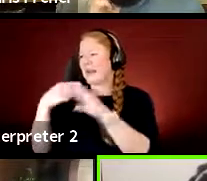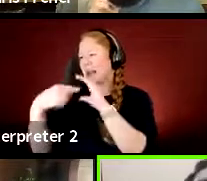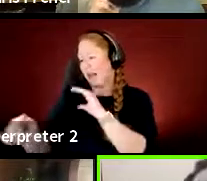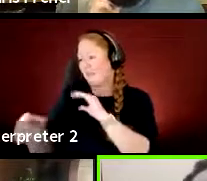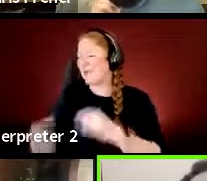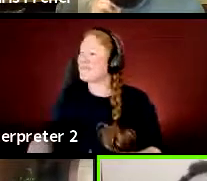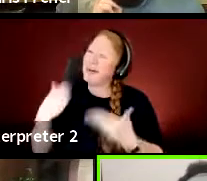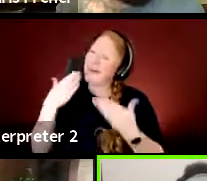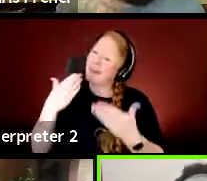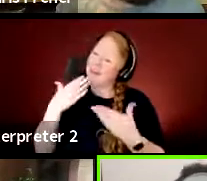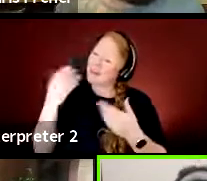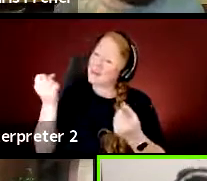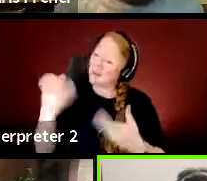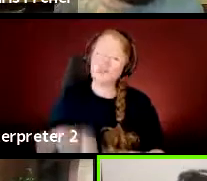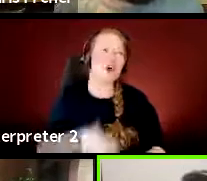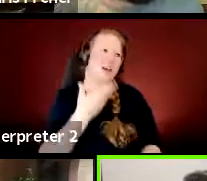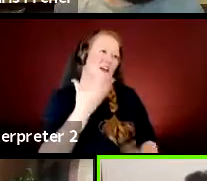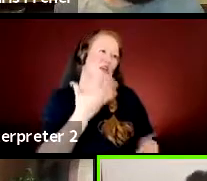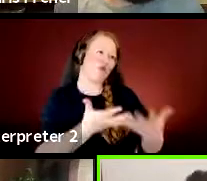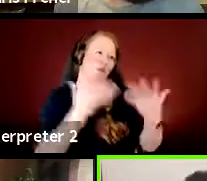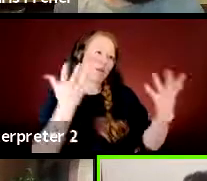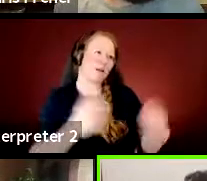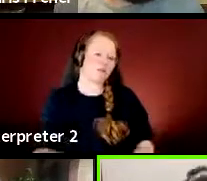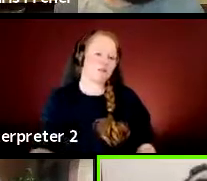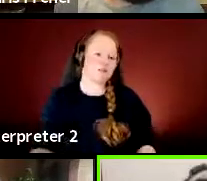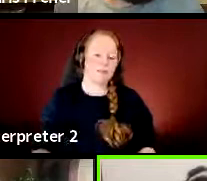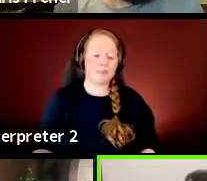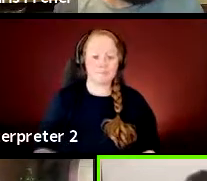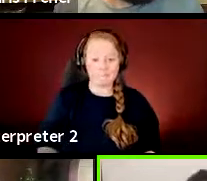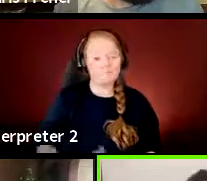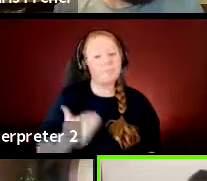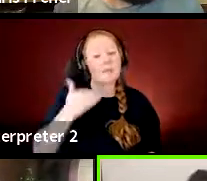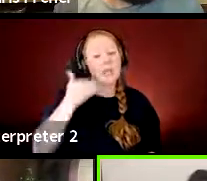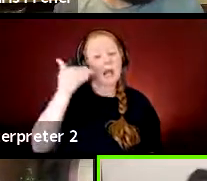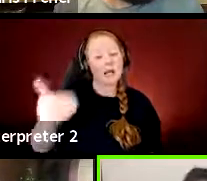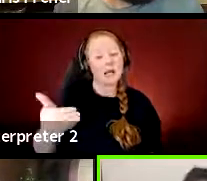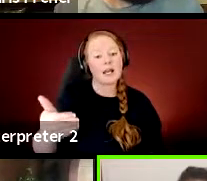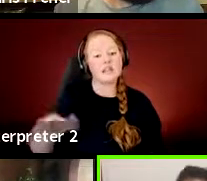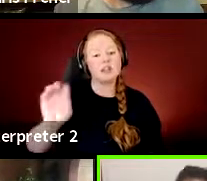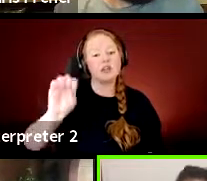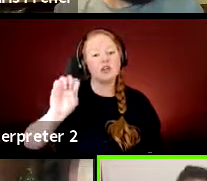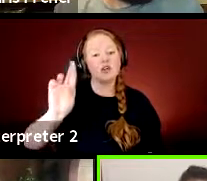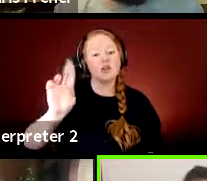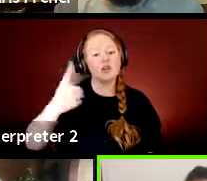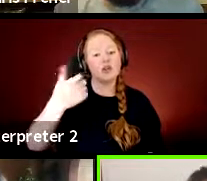much. Thank you very much. Absolutely. Next, let's hear from Eugene.